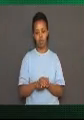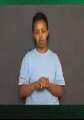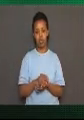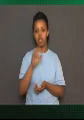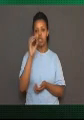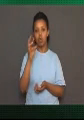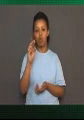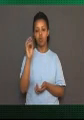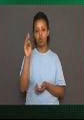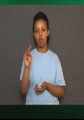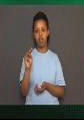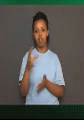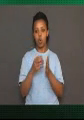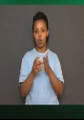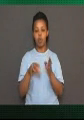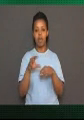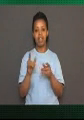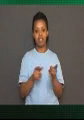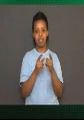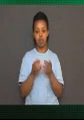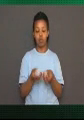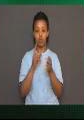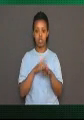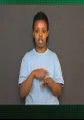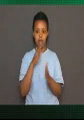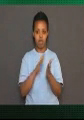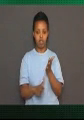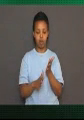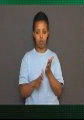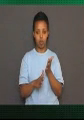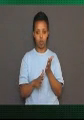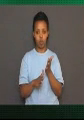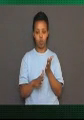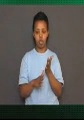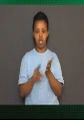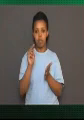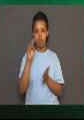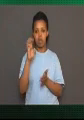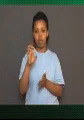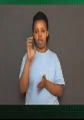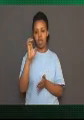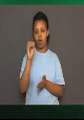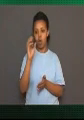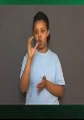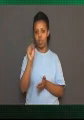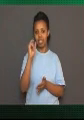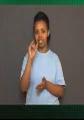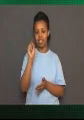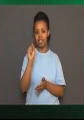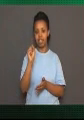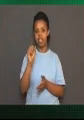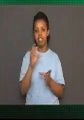Chromosomal mutations most often take place during meiosis, or sex